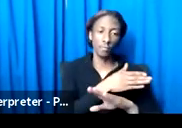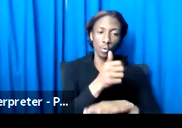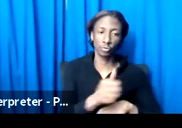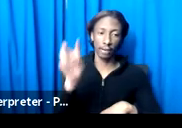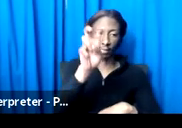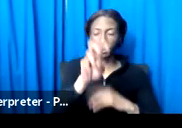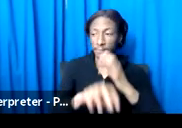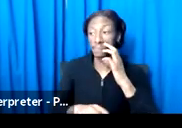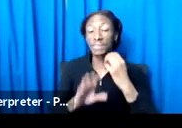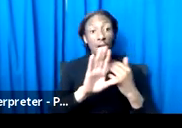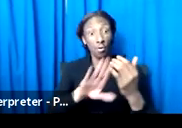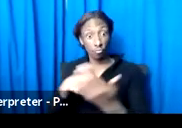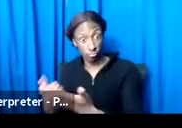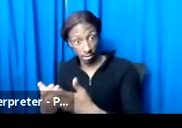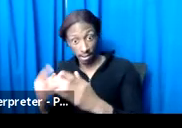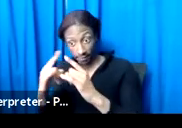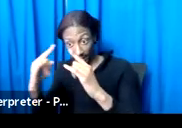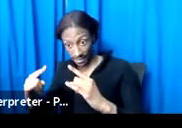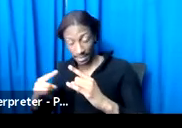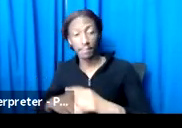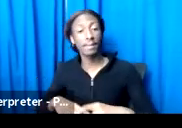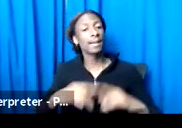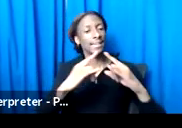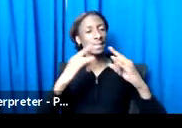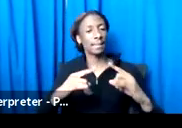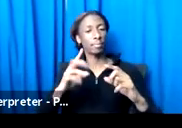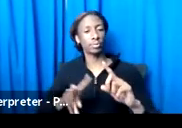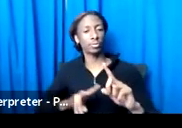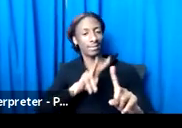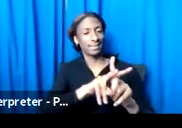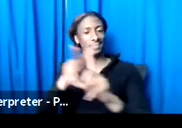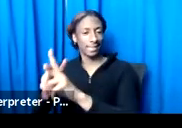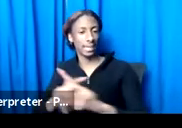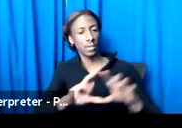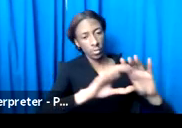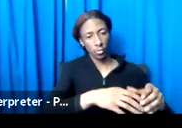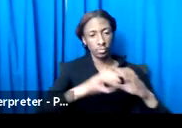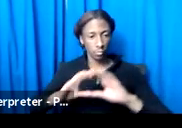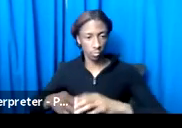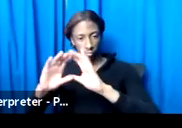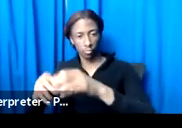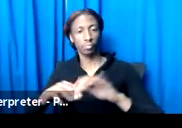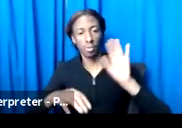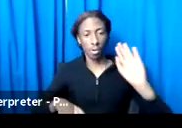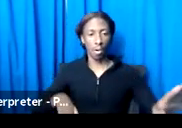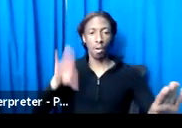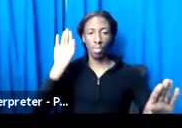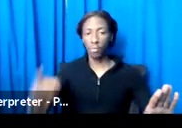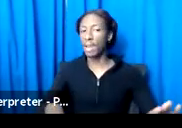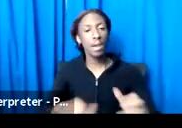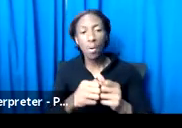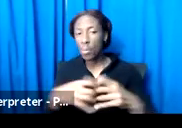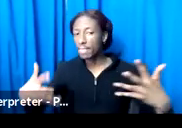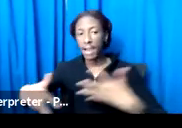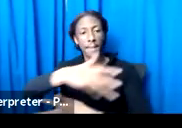Upon arrival at camp, campers should be assigned to cohorts that will remain together for the entire camp session without mixing with other campers and staff